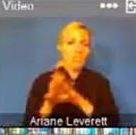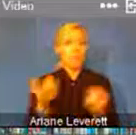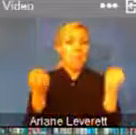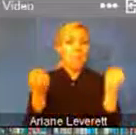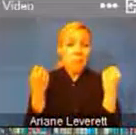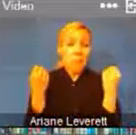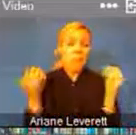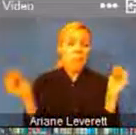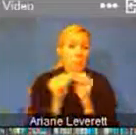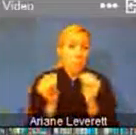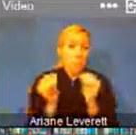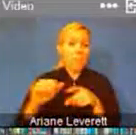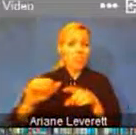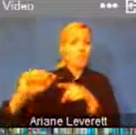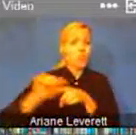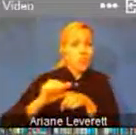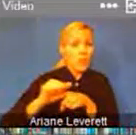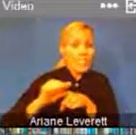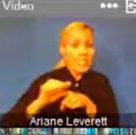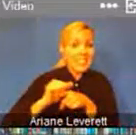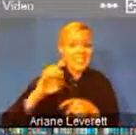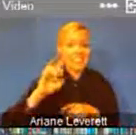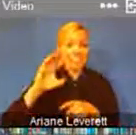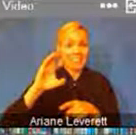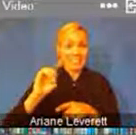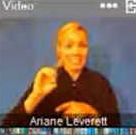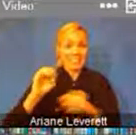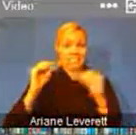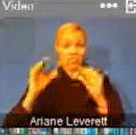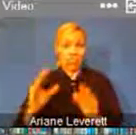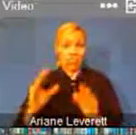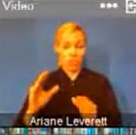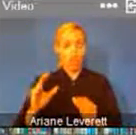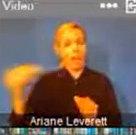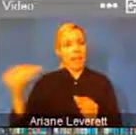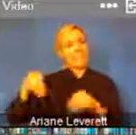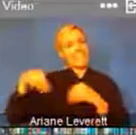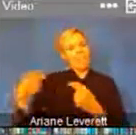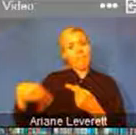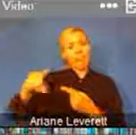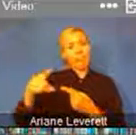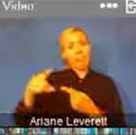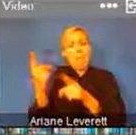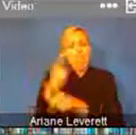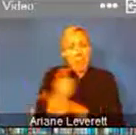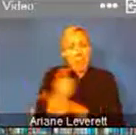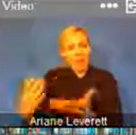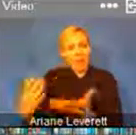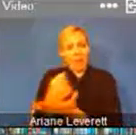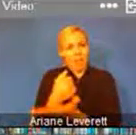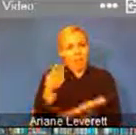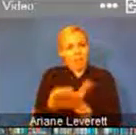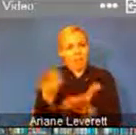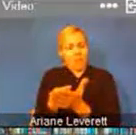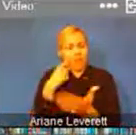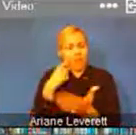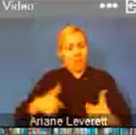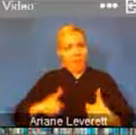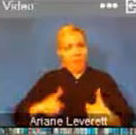been seen on societal development. In Brazil, they had a national campaign for the right